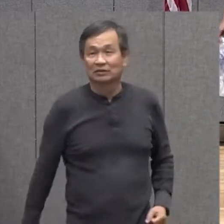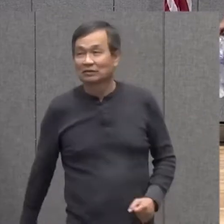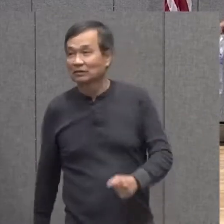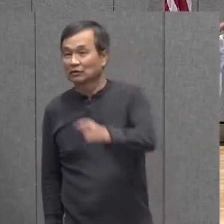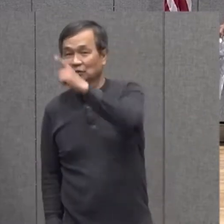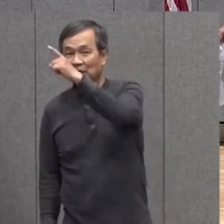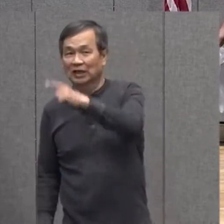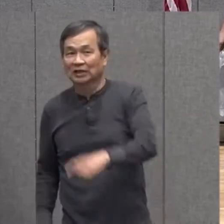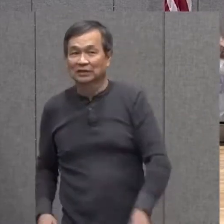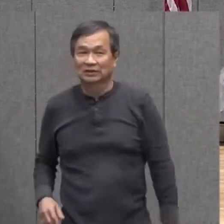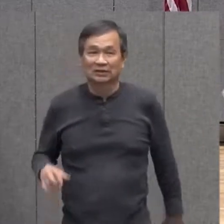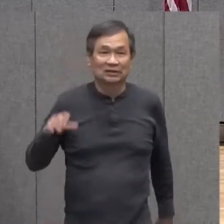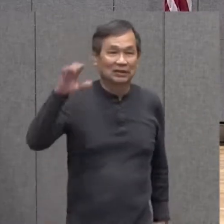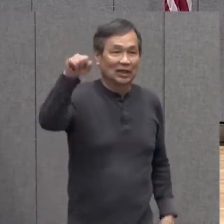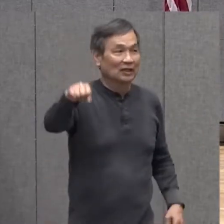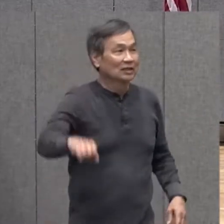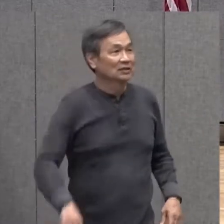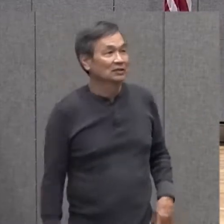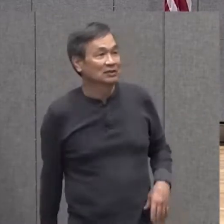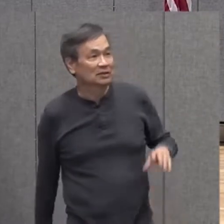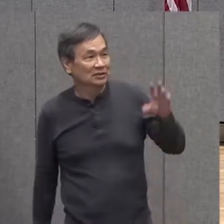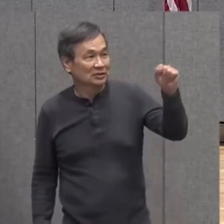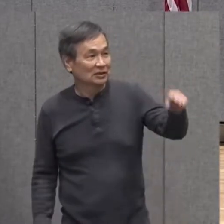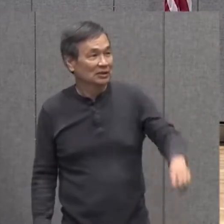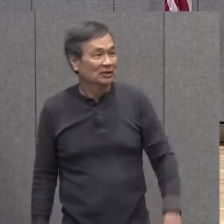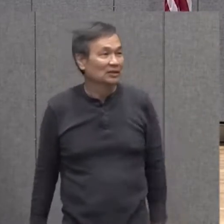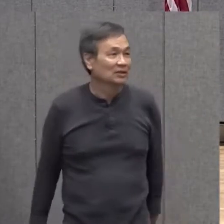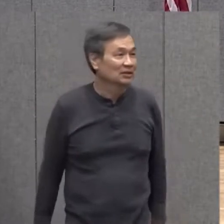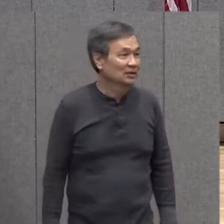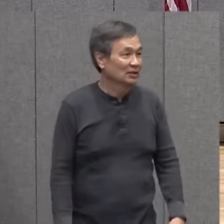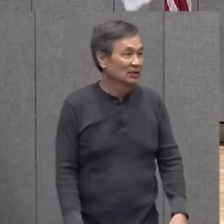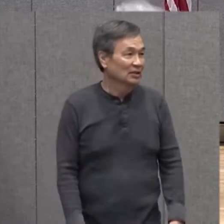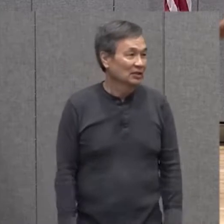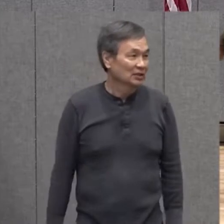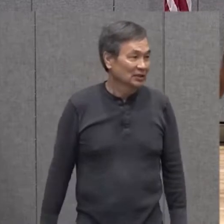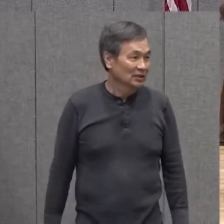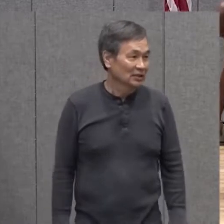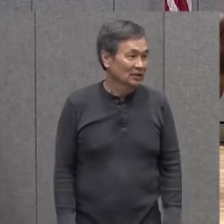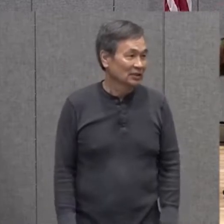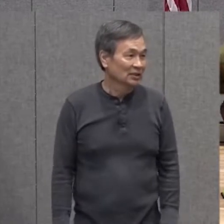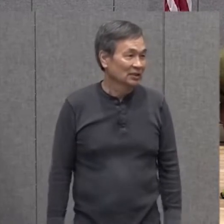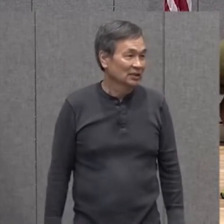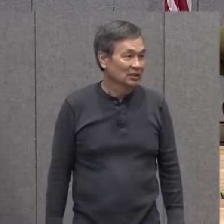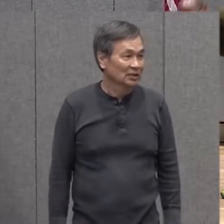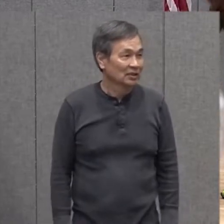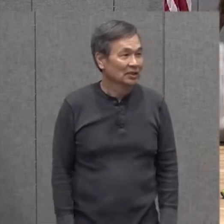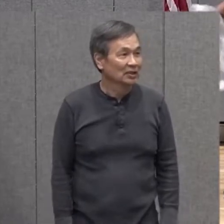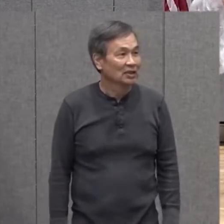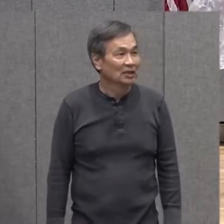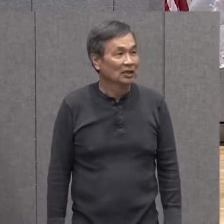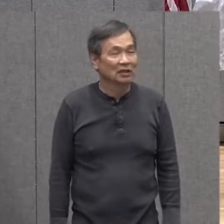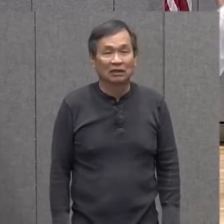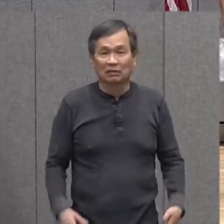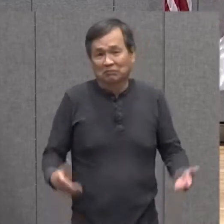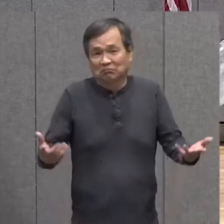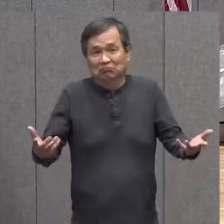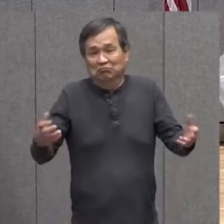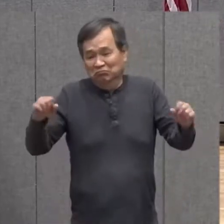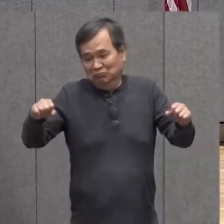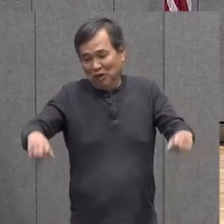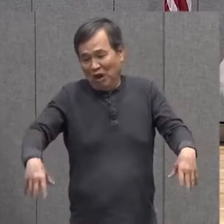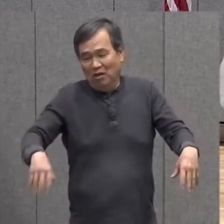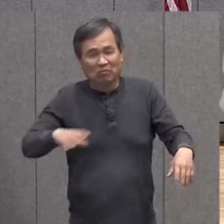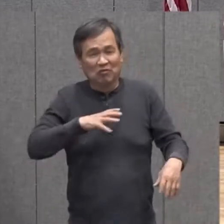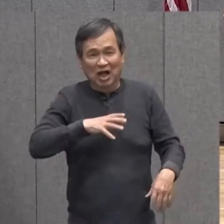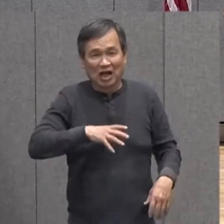that was pretty tough. Let's try that again. Cruzando, cruzando, catch, atrapamos, catch. atrapamos. If you drop it, that's